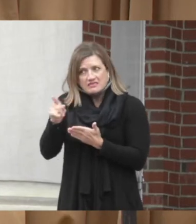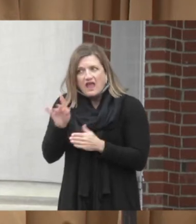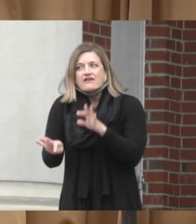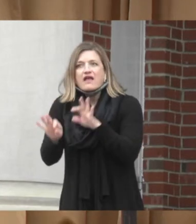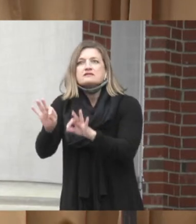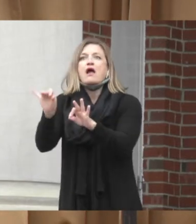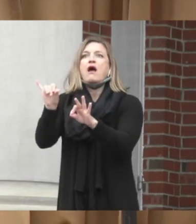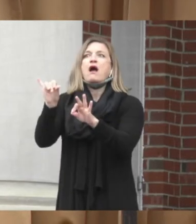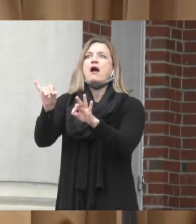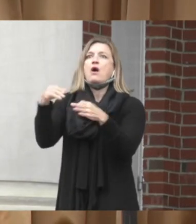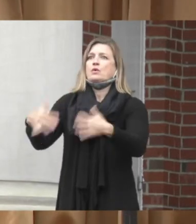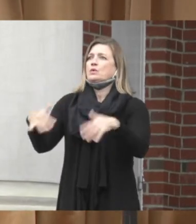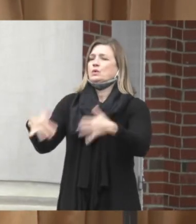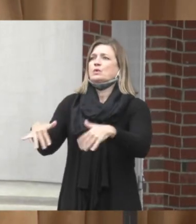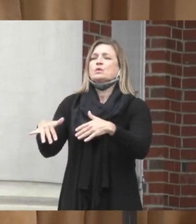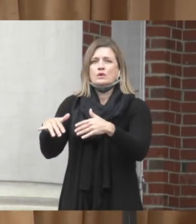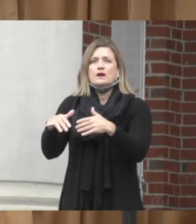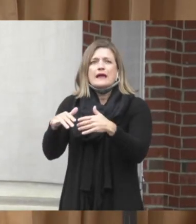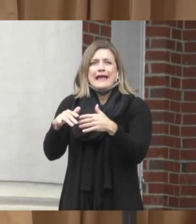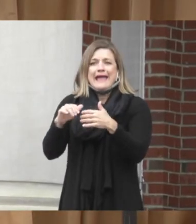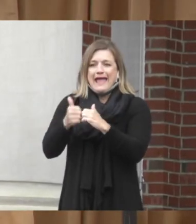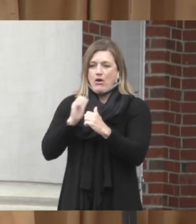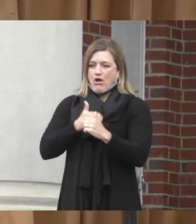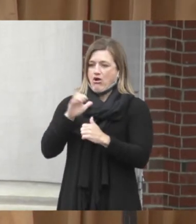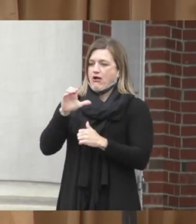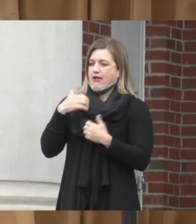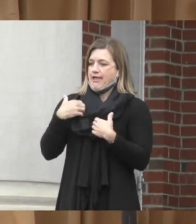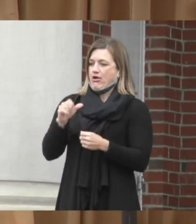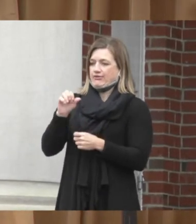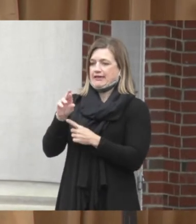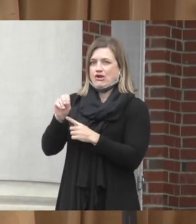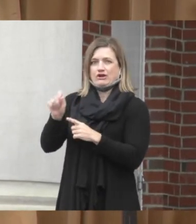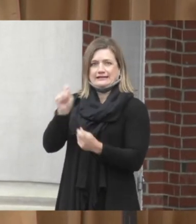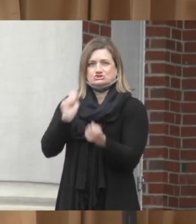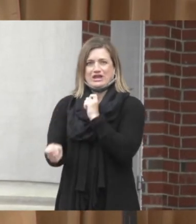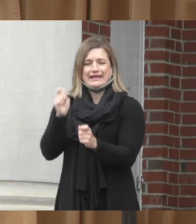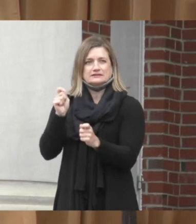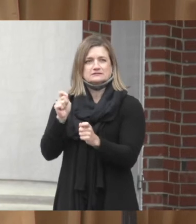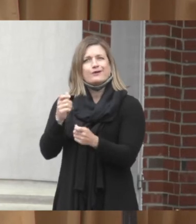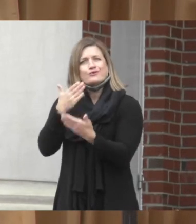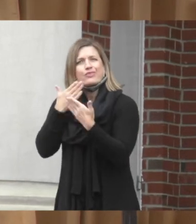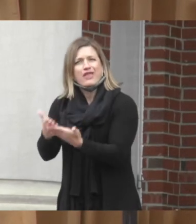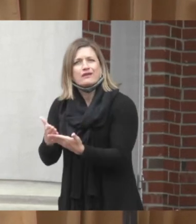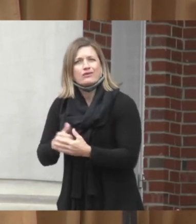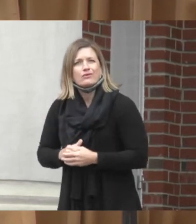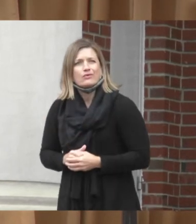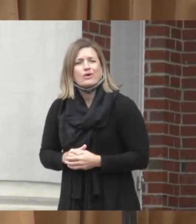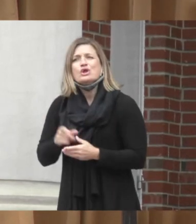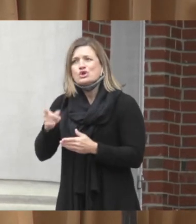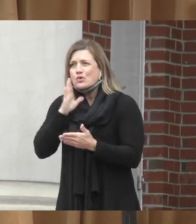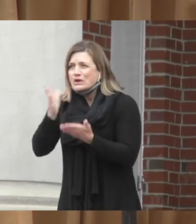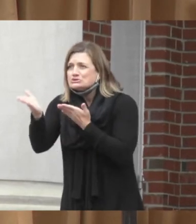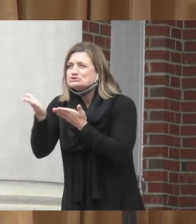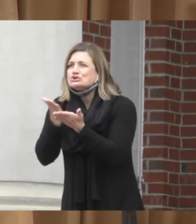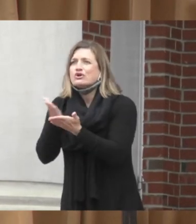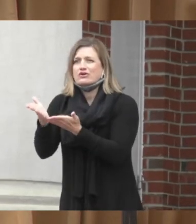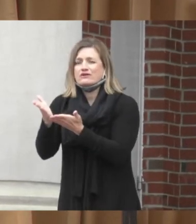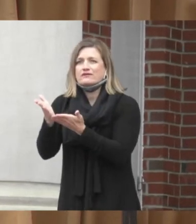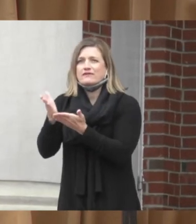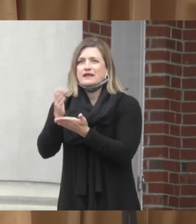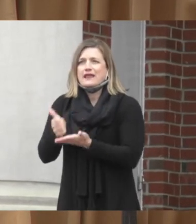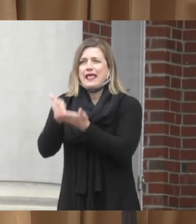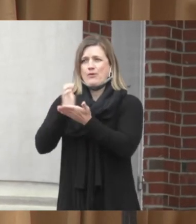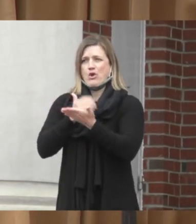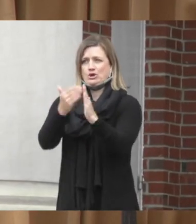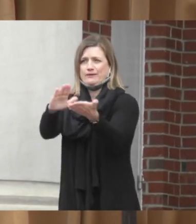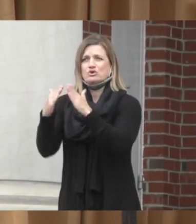life can hand you. So our 309 healthcare graduates, thank you so much. You are gonna serve and have served a great need. Could you give